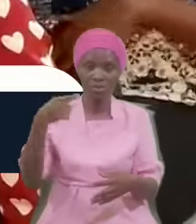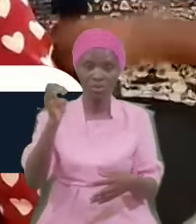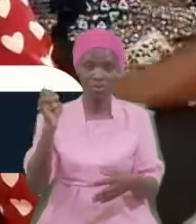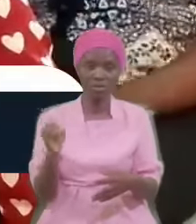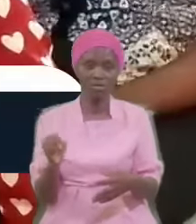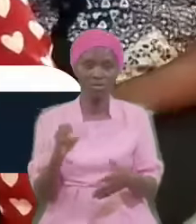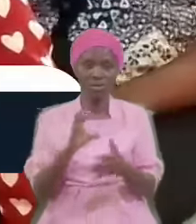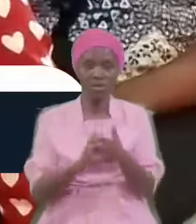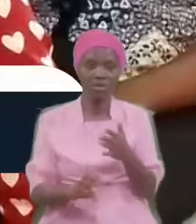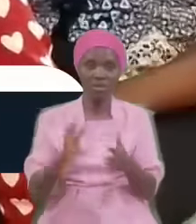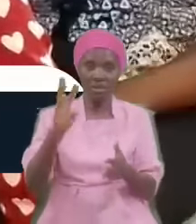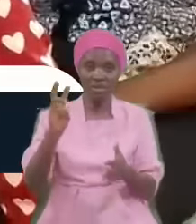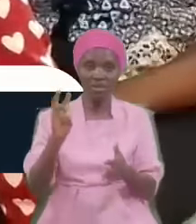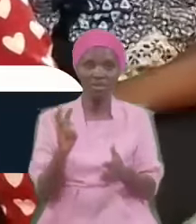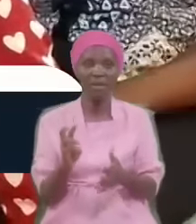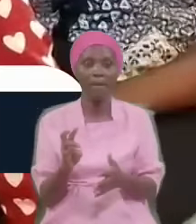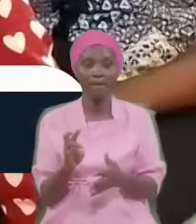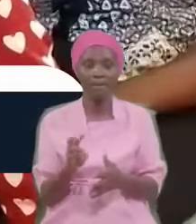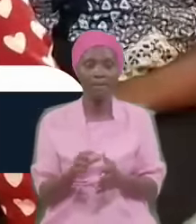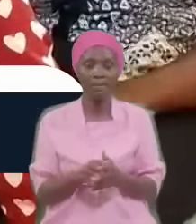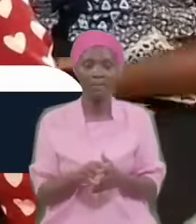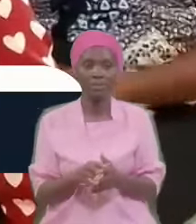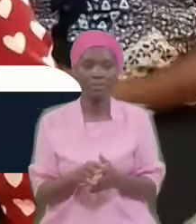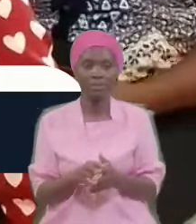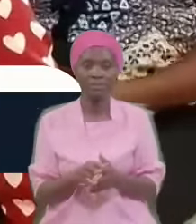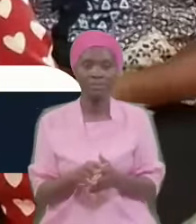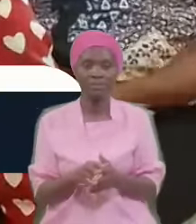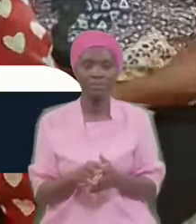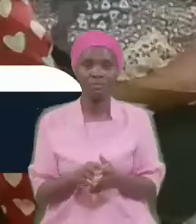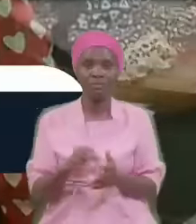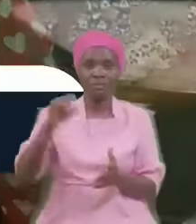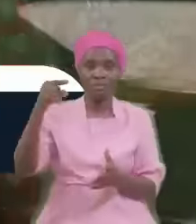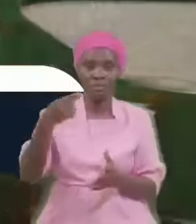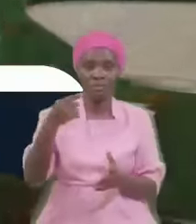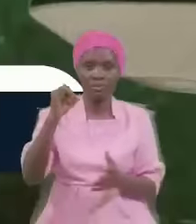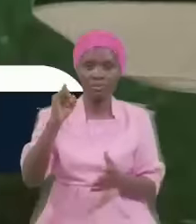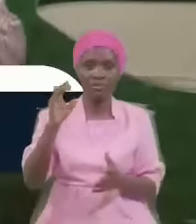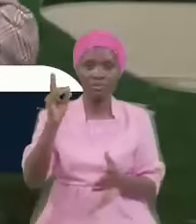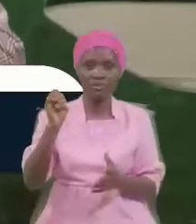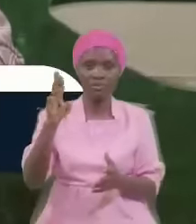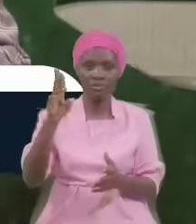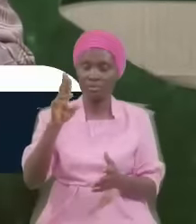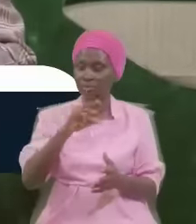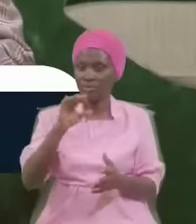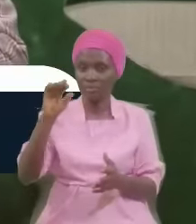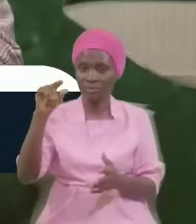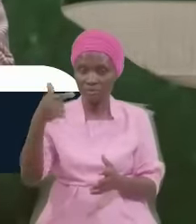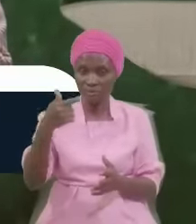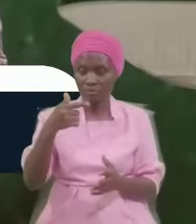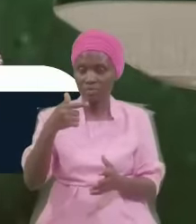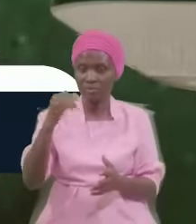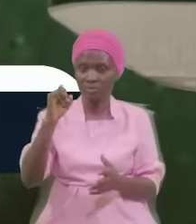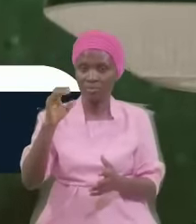said unto him, unto the angel, O my Lord, if the Lord be